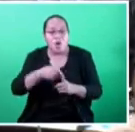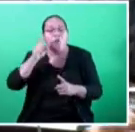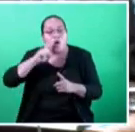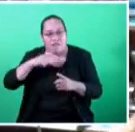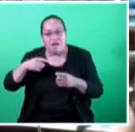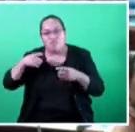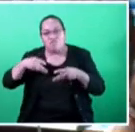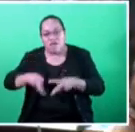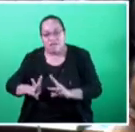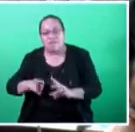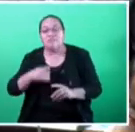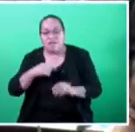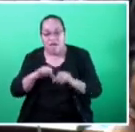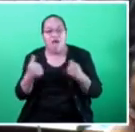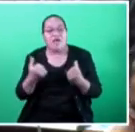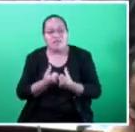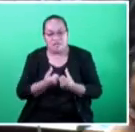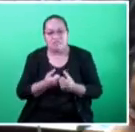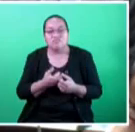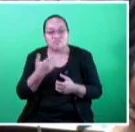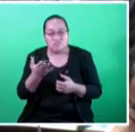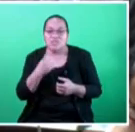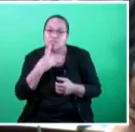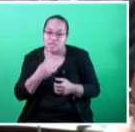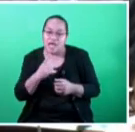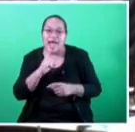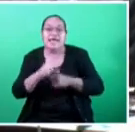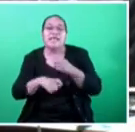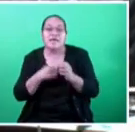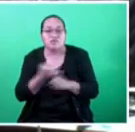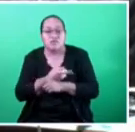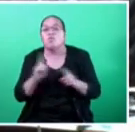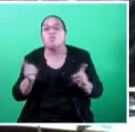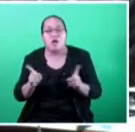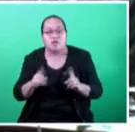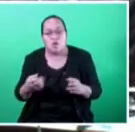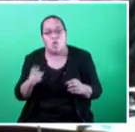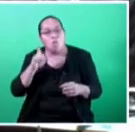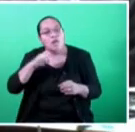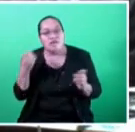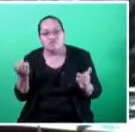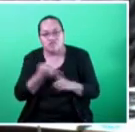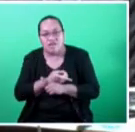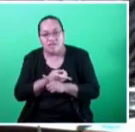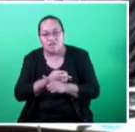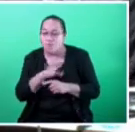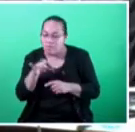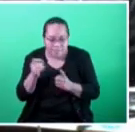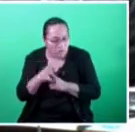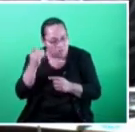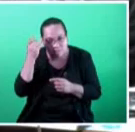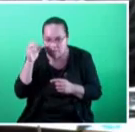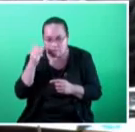waterways. And I agree with Honorable Maharaj that climate change is water change, and it is very important we realize this. In Fiji,